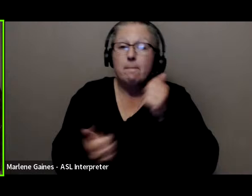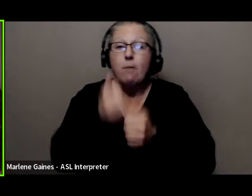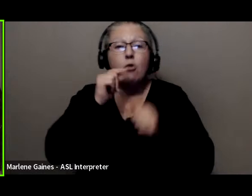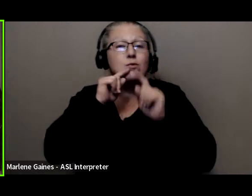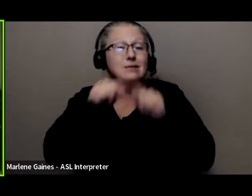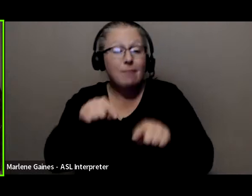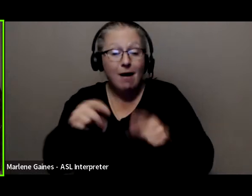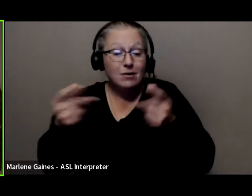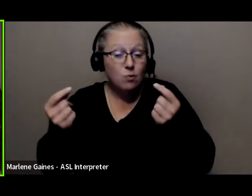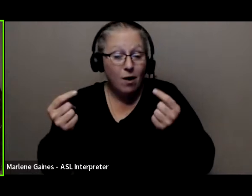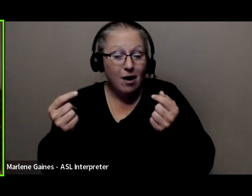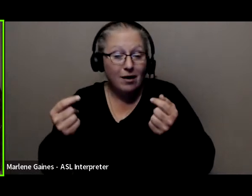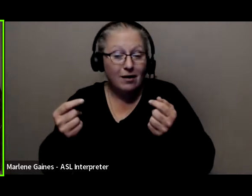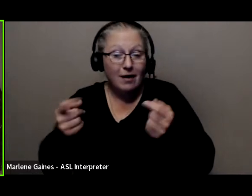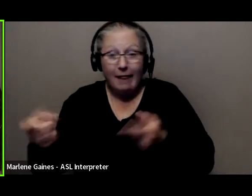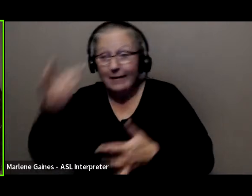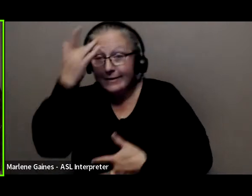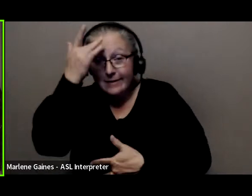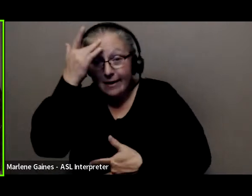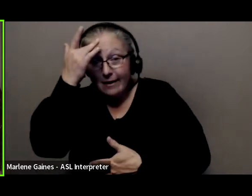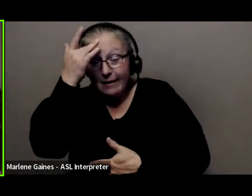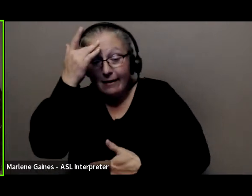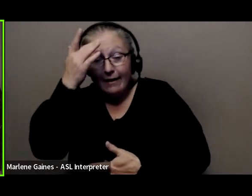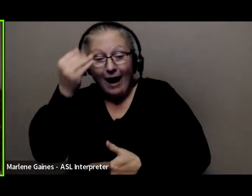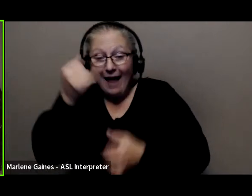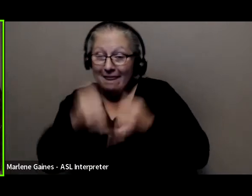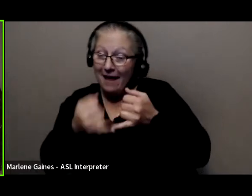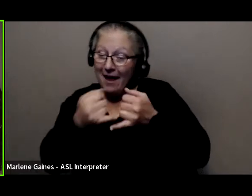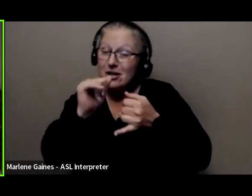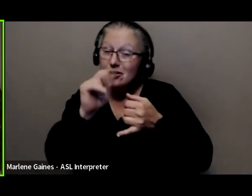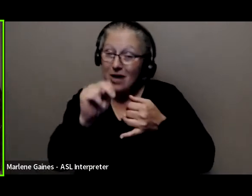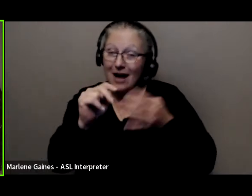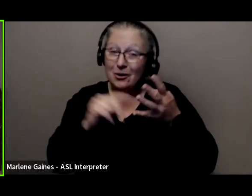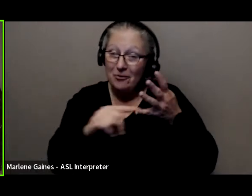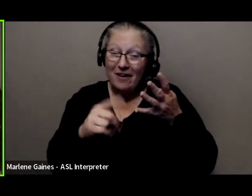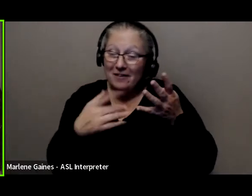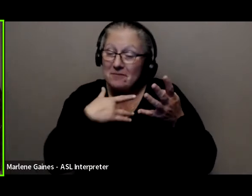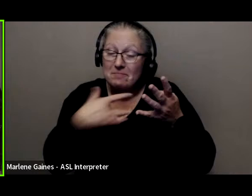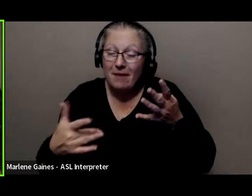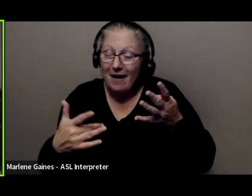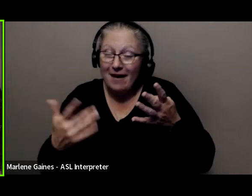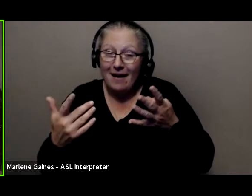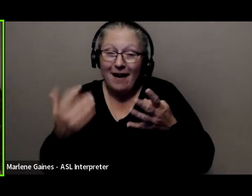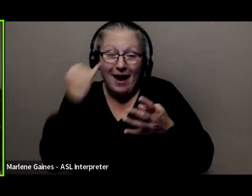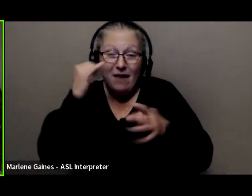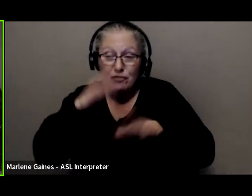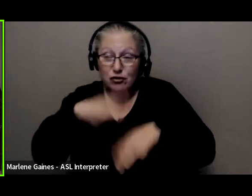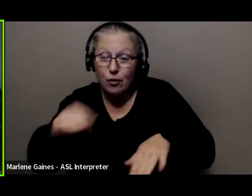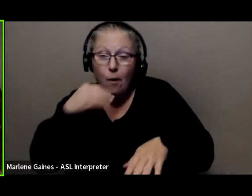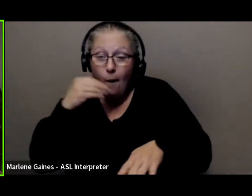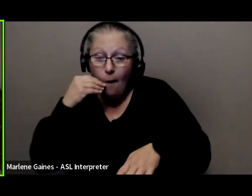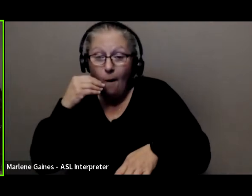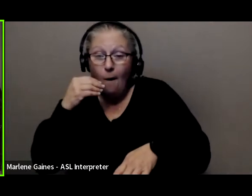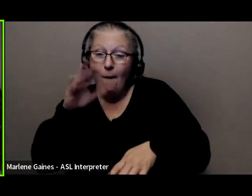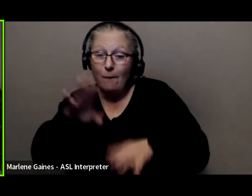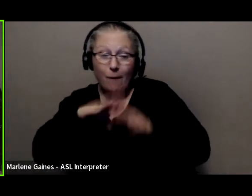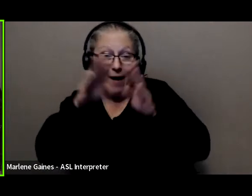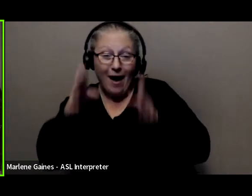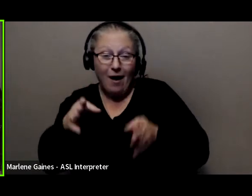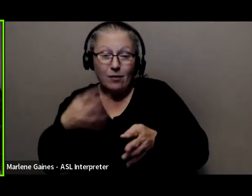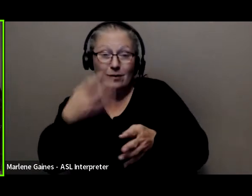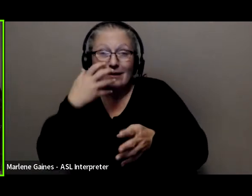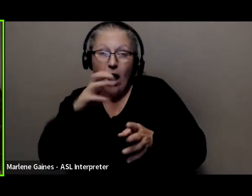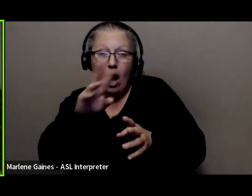is that either they're sick and it is the end of January and that's real, right? Especially if you've got little kids at home and your house is like the hot